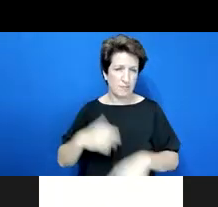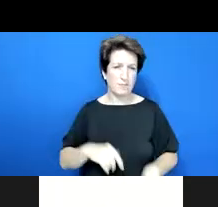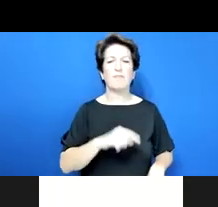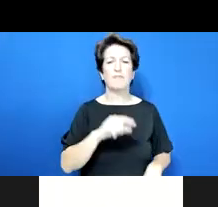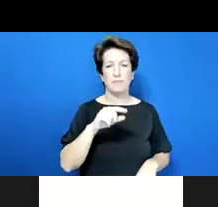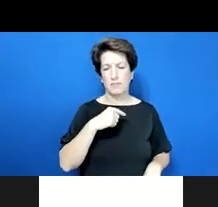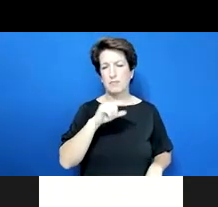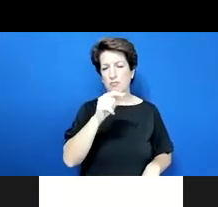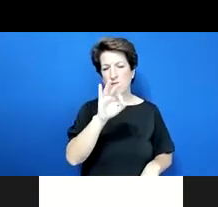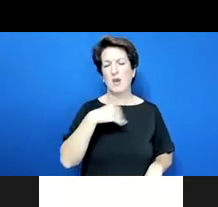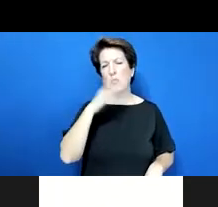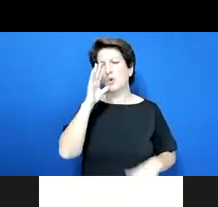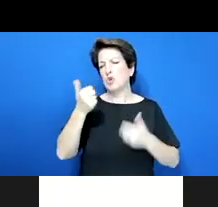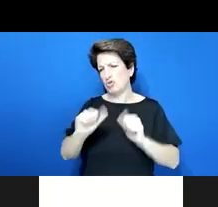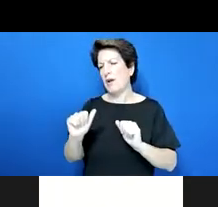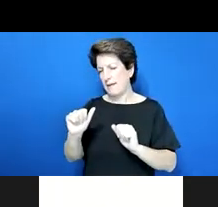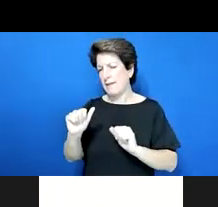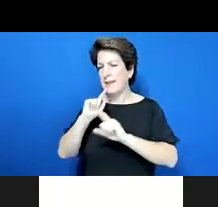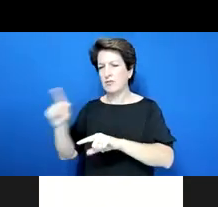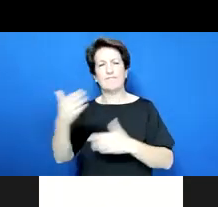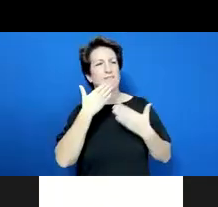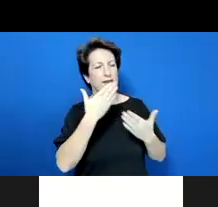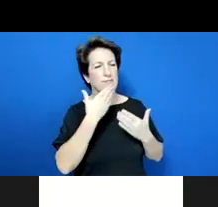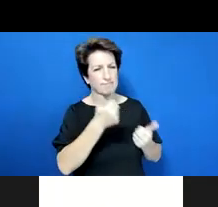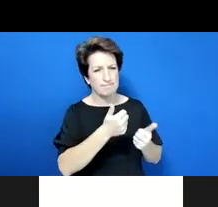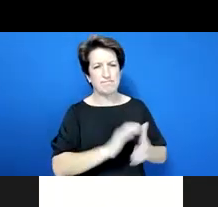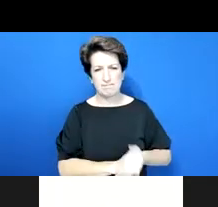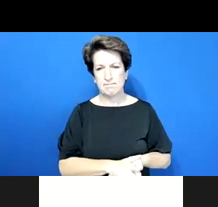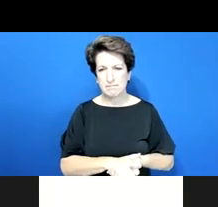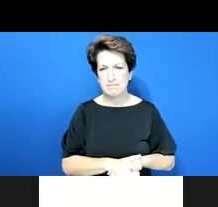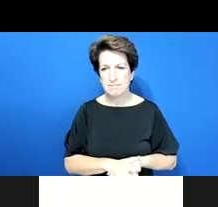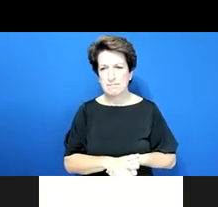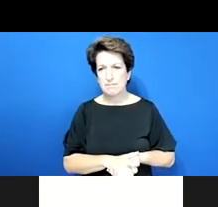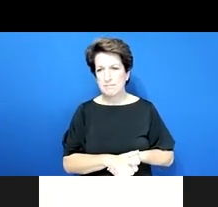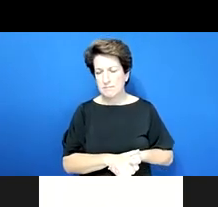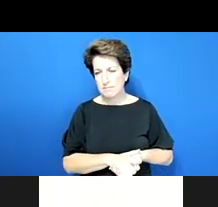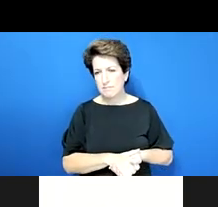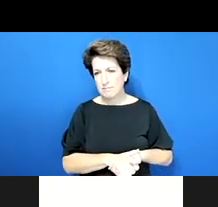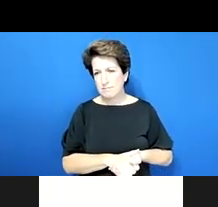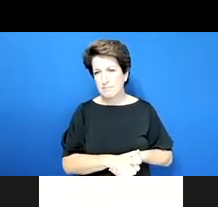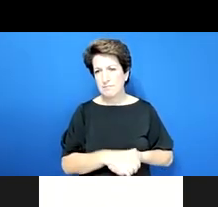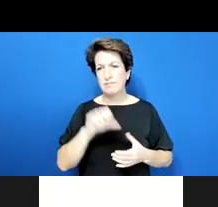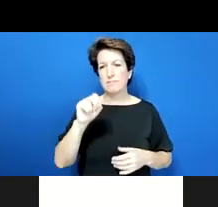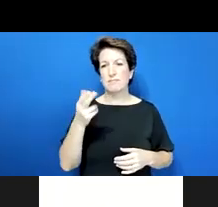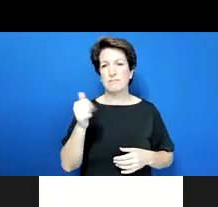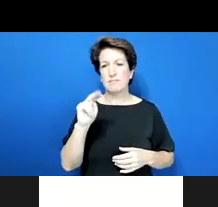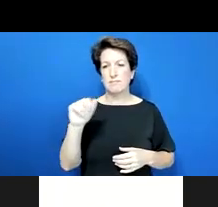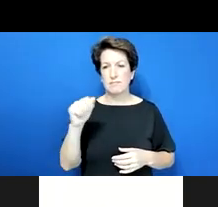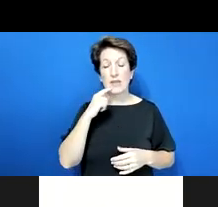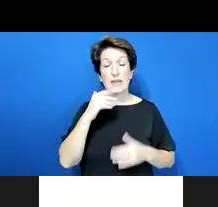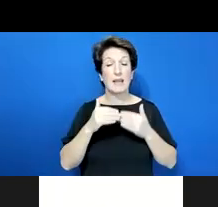you. So kind of you. Thank you. Thank you. Great. So the next question is from